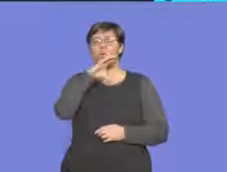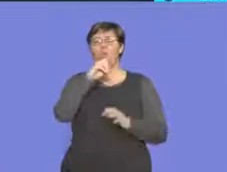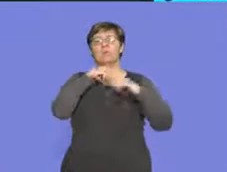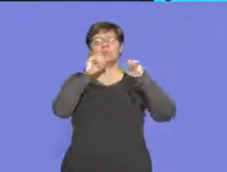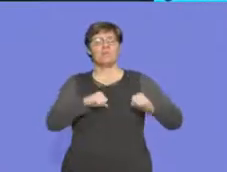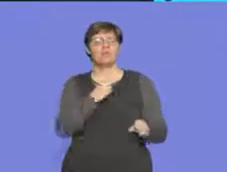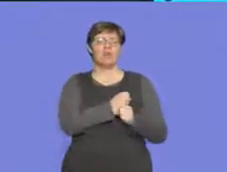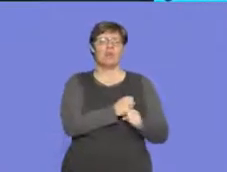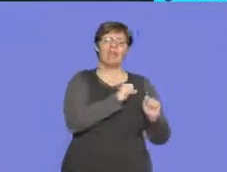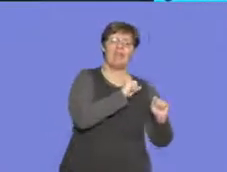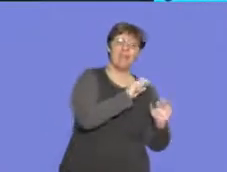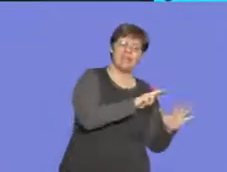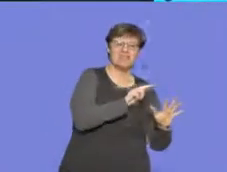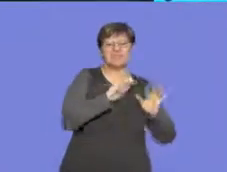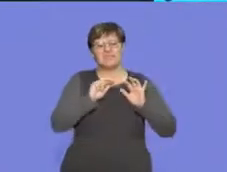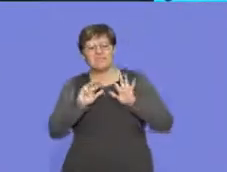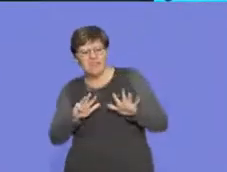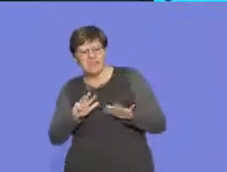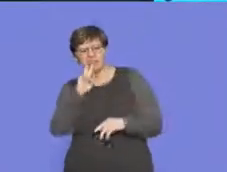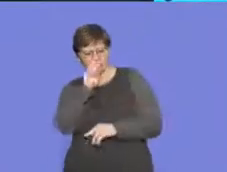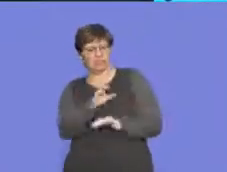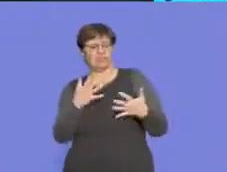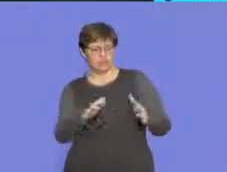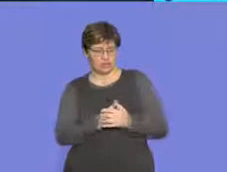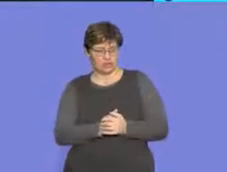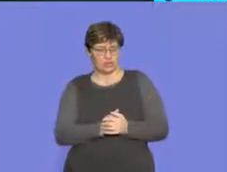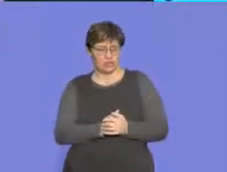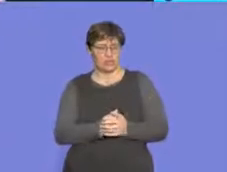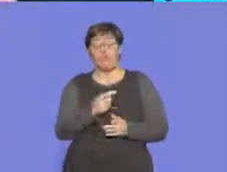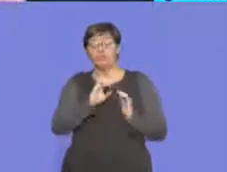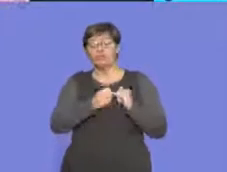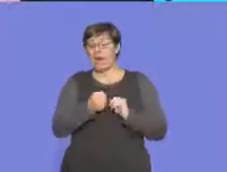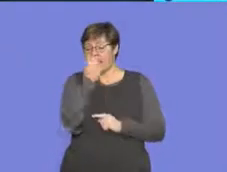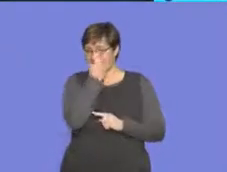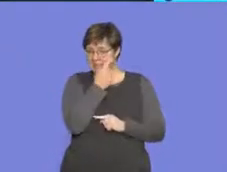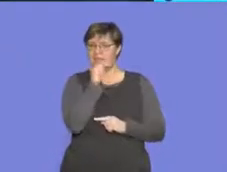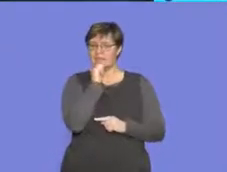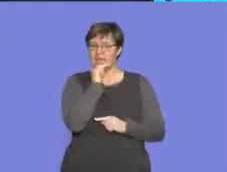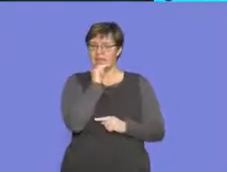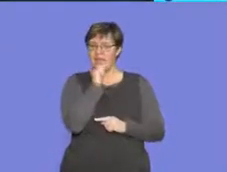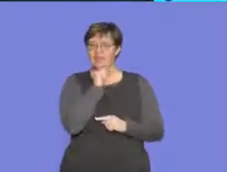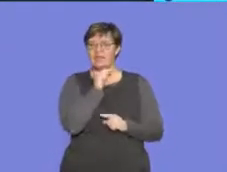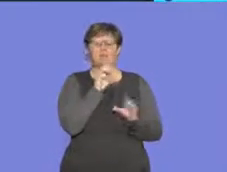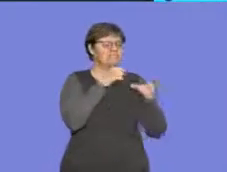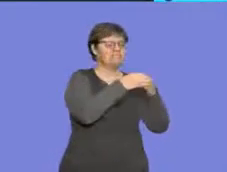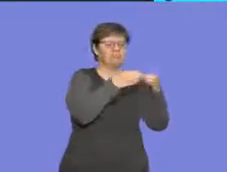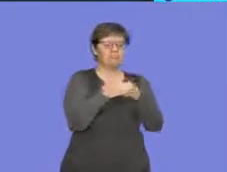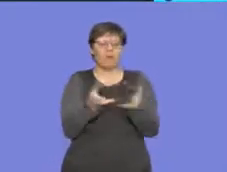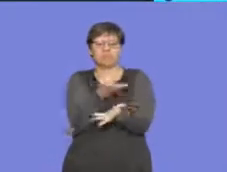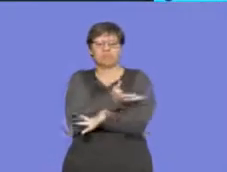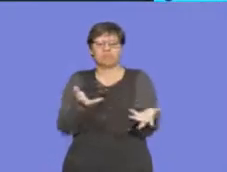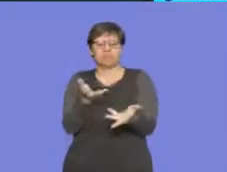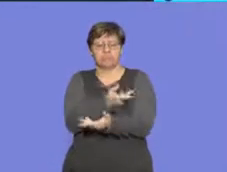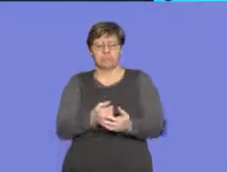ecosystems from grade 8 and 9. When we try and understand ecosystems, remember that a system refers to the interaction of different components.